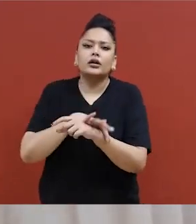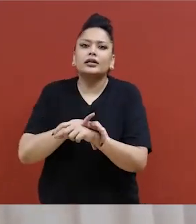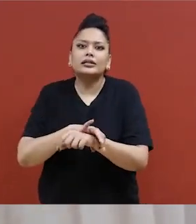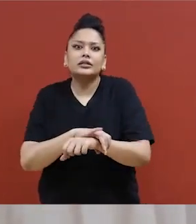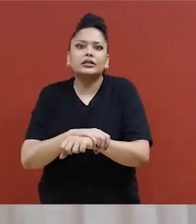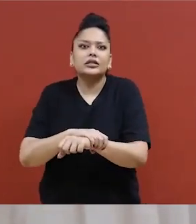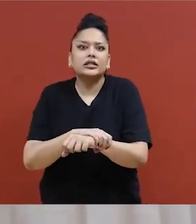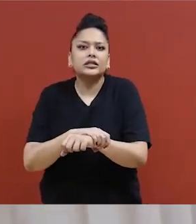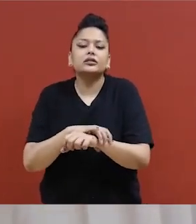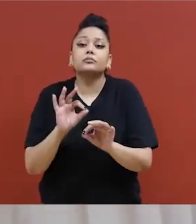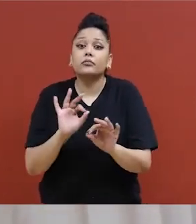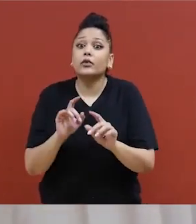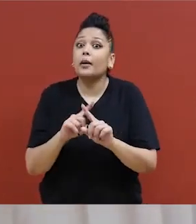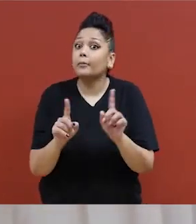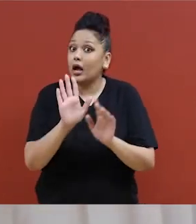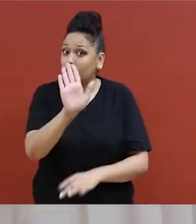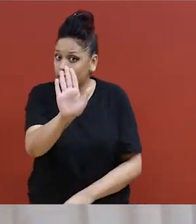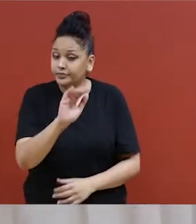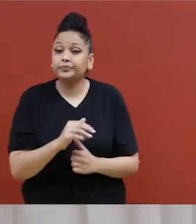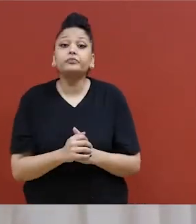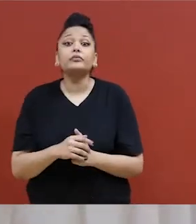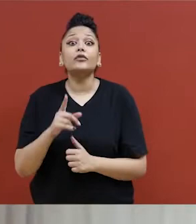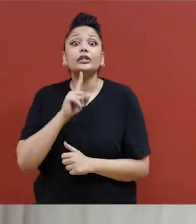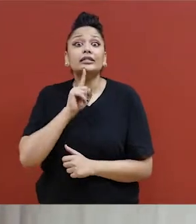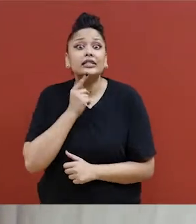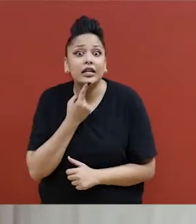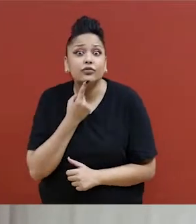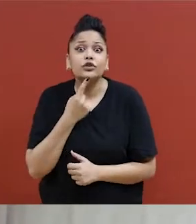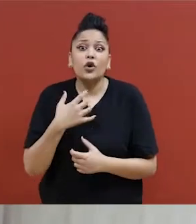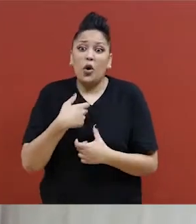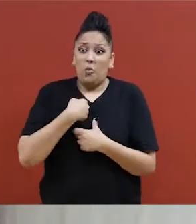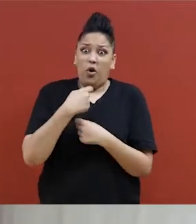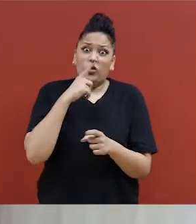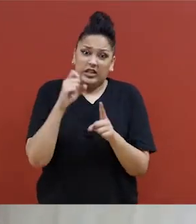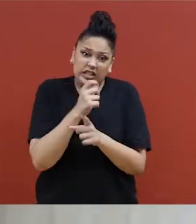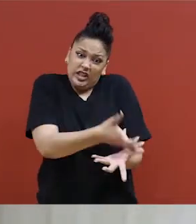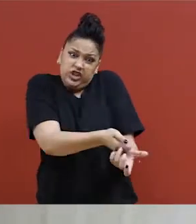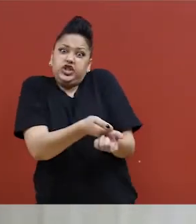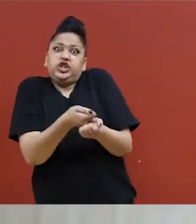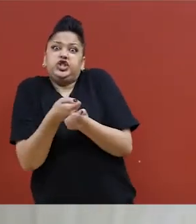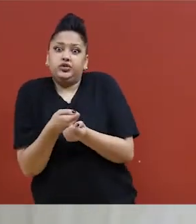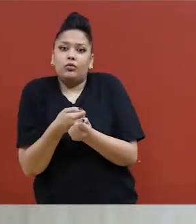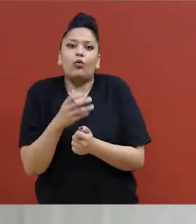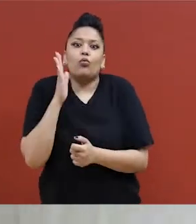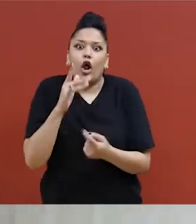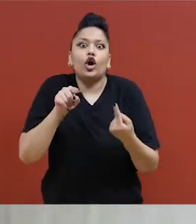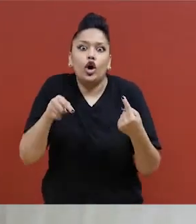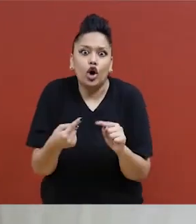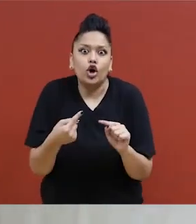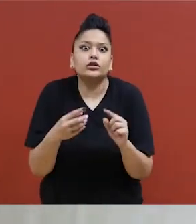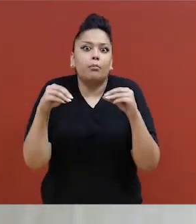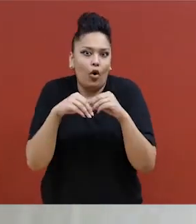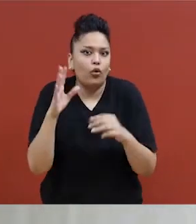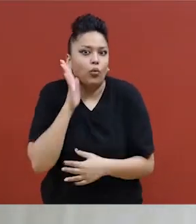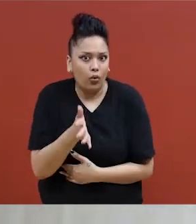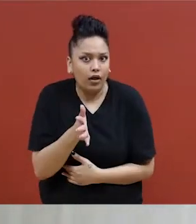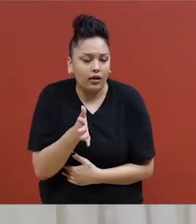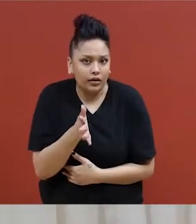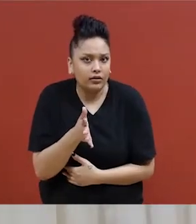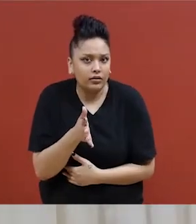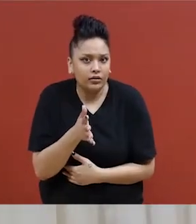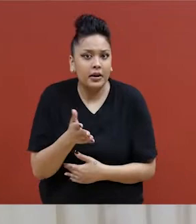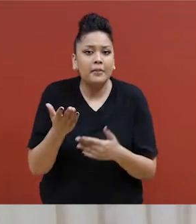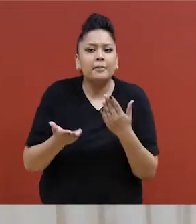arm, with their hands. But if in fact they are trying to pull me, or I think they're going to hurt me